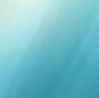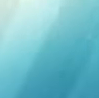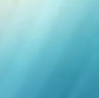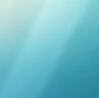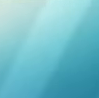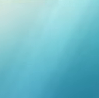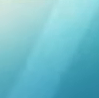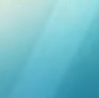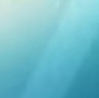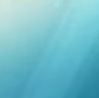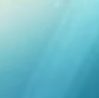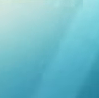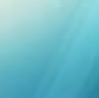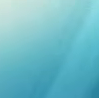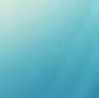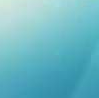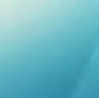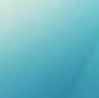media products